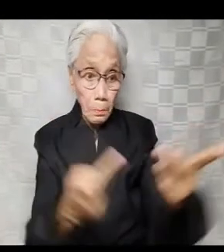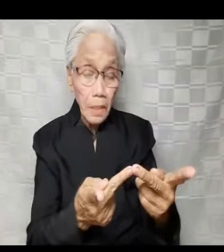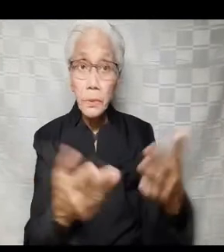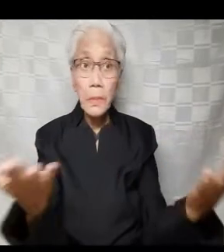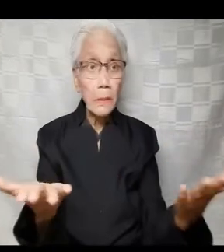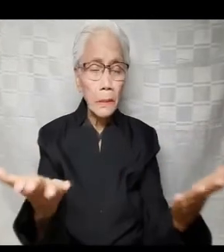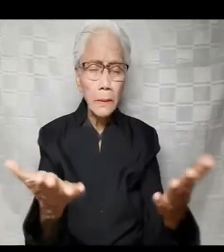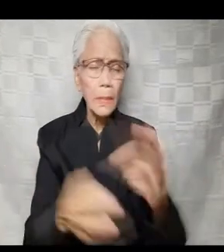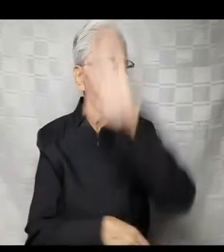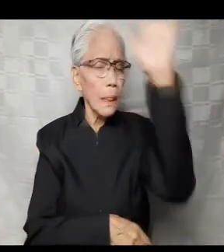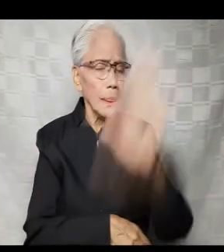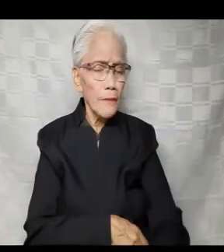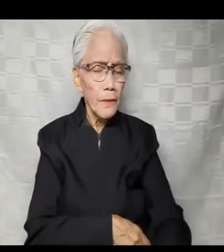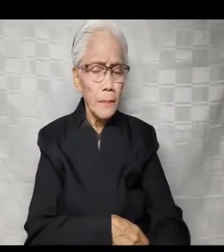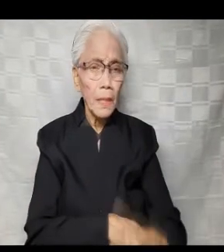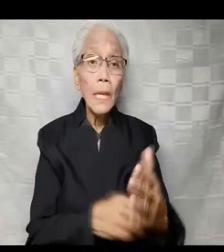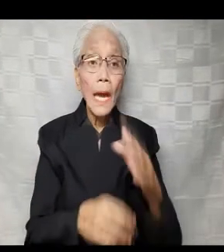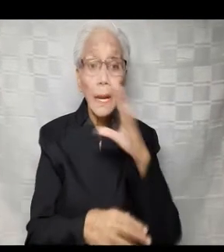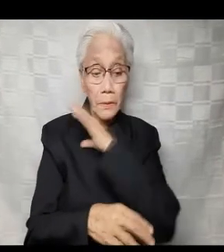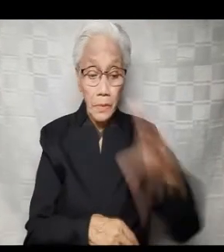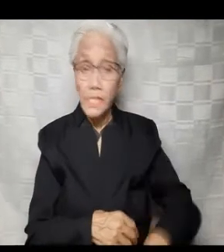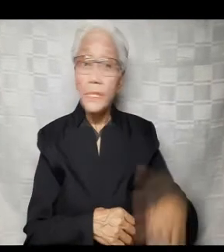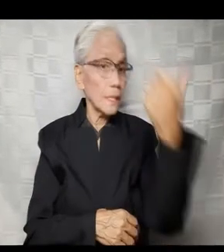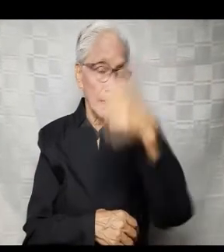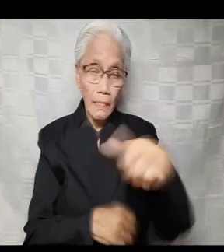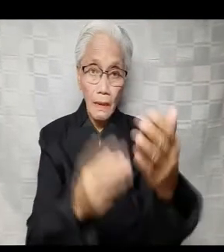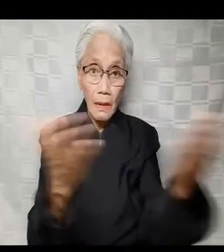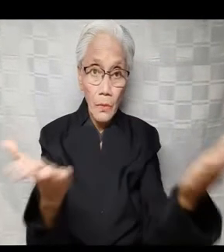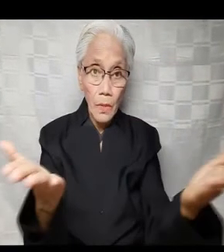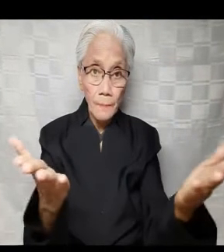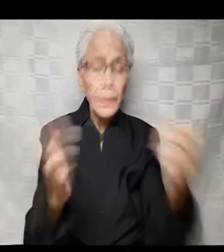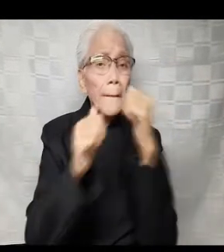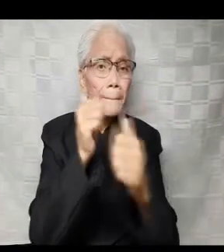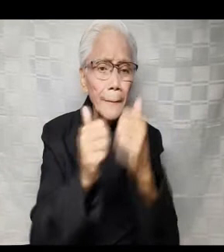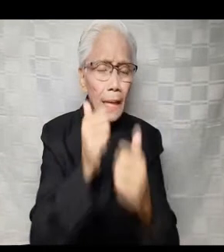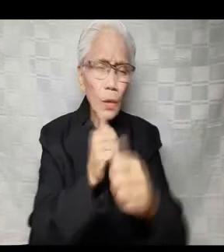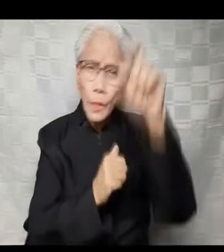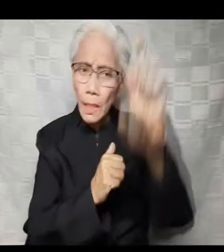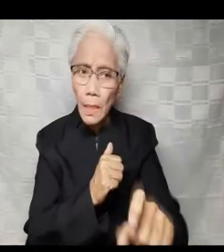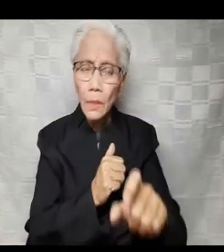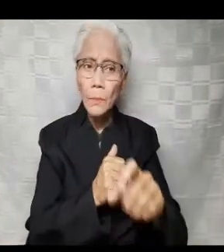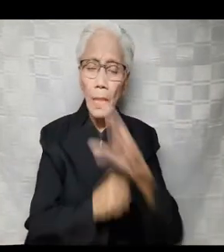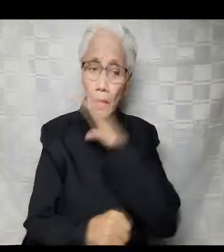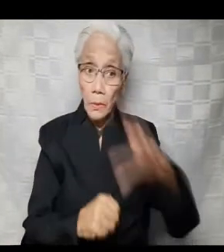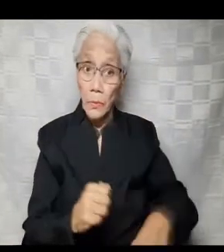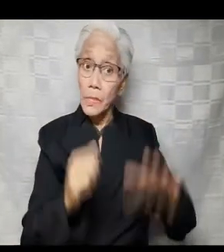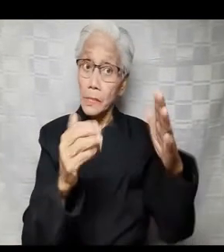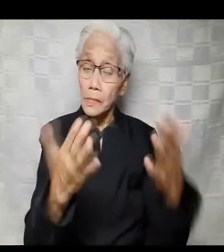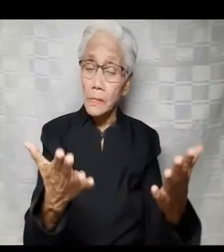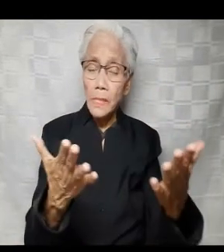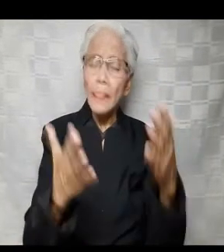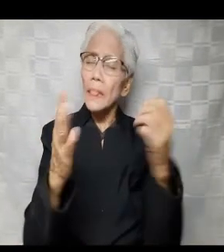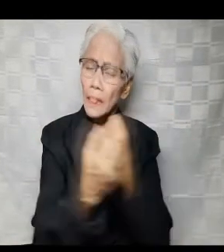he is, he can never be a Christian anywhere. It means that we ought to be